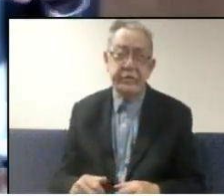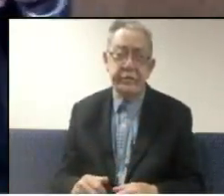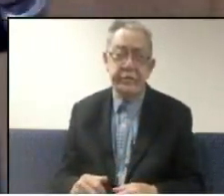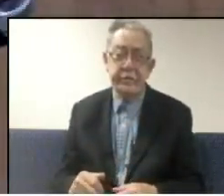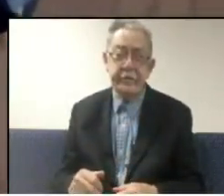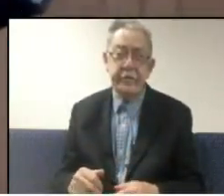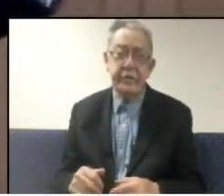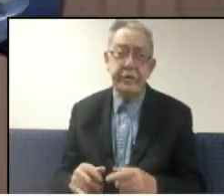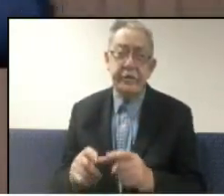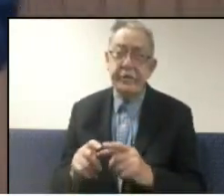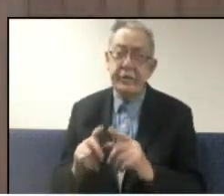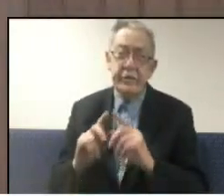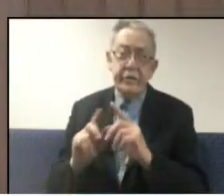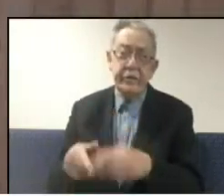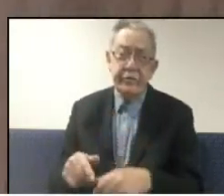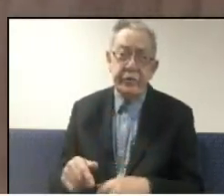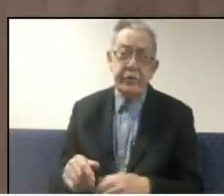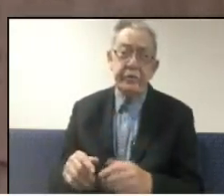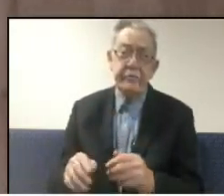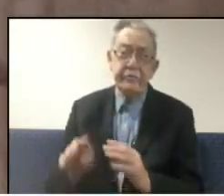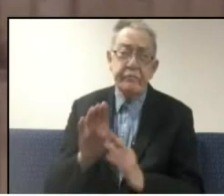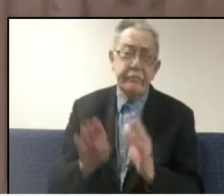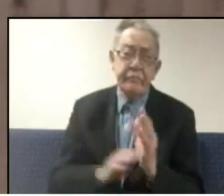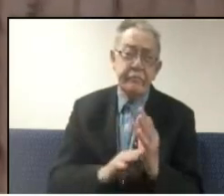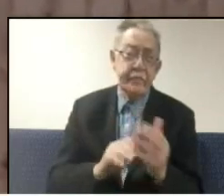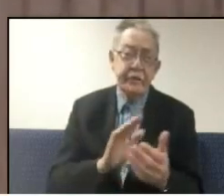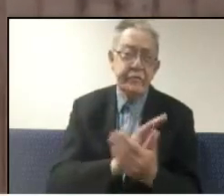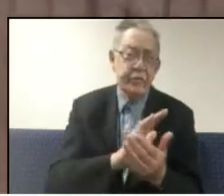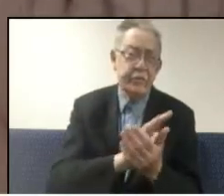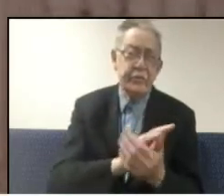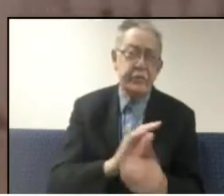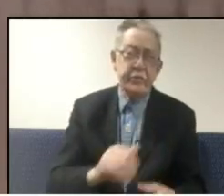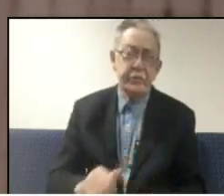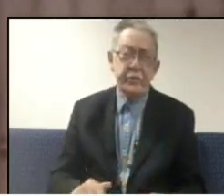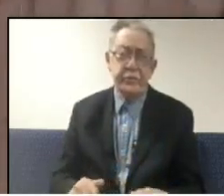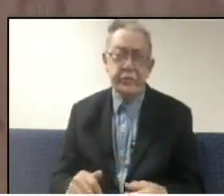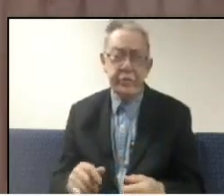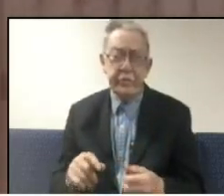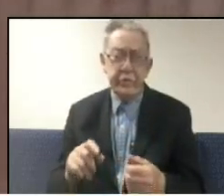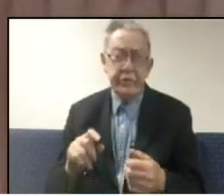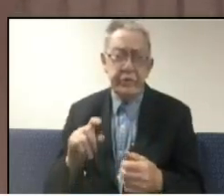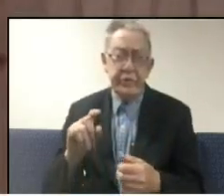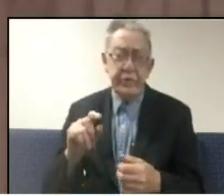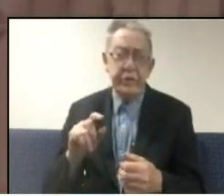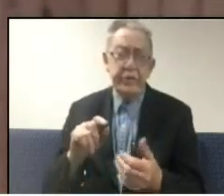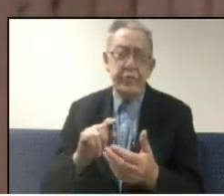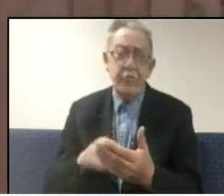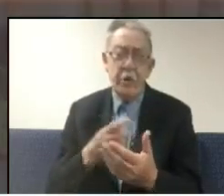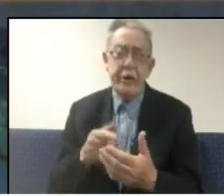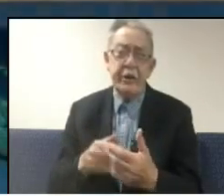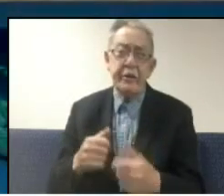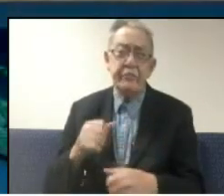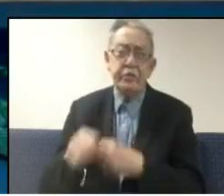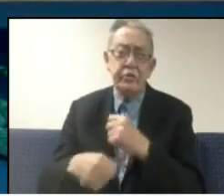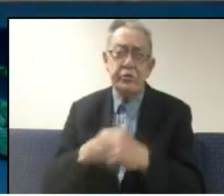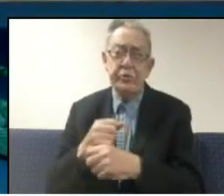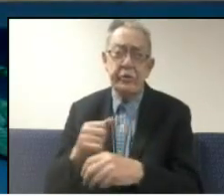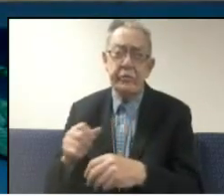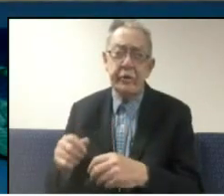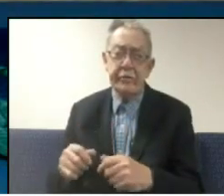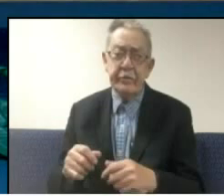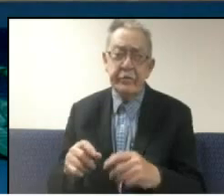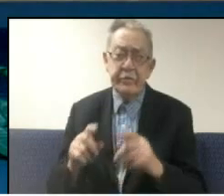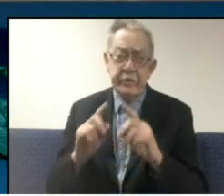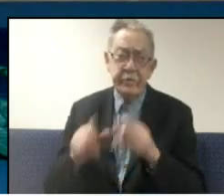relatives did, but that was not my Sunday to Sunday. That was not my day. I started going because I was dating a girl that